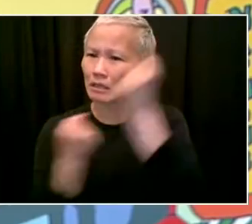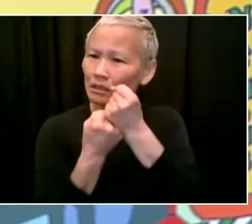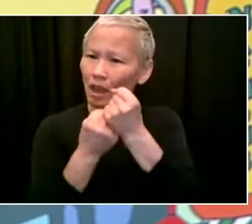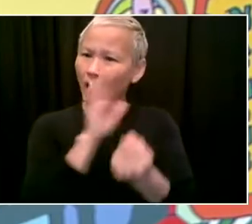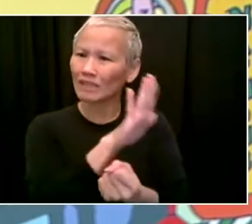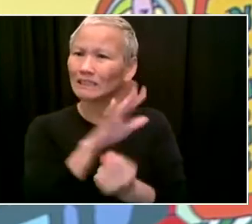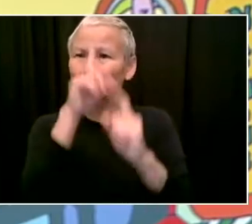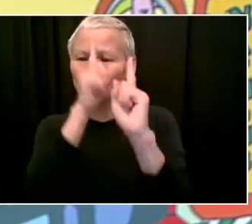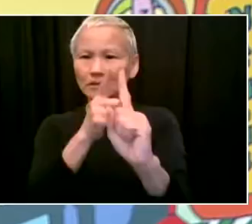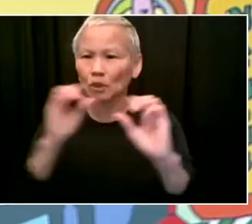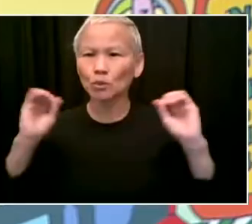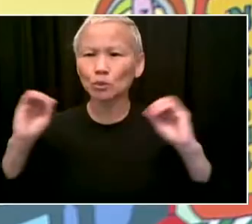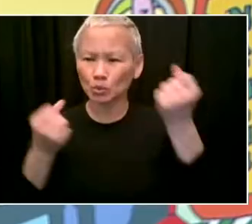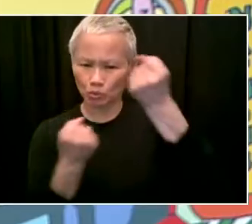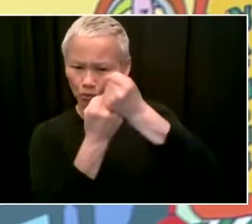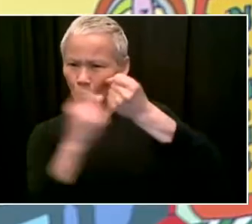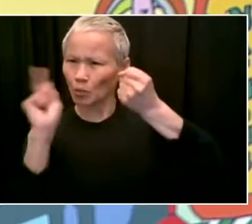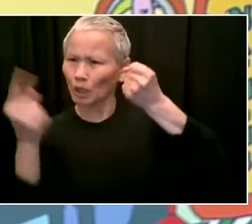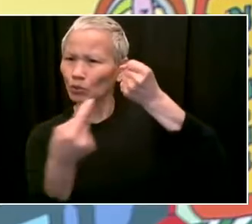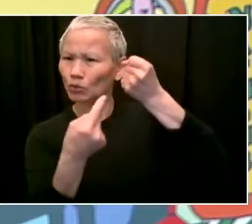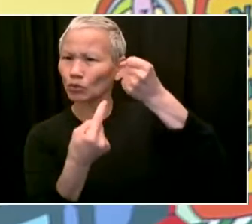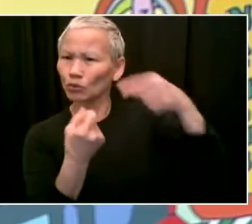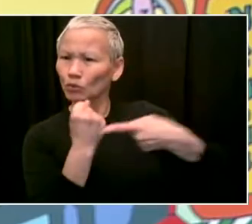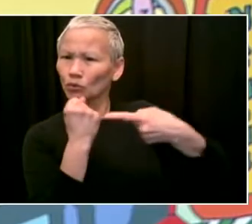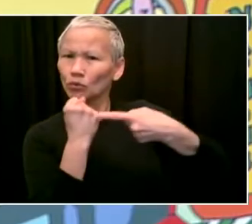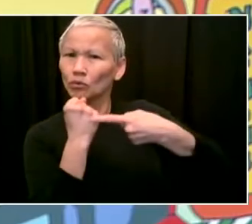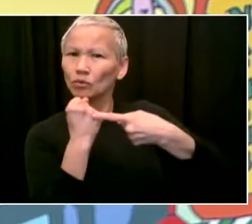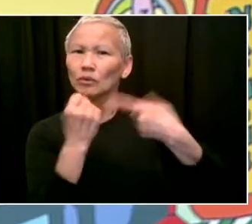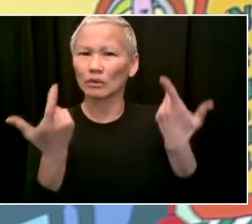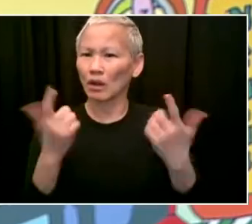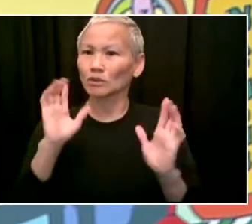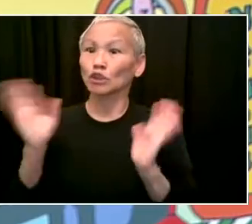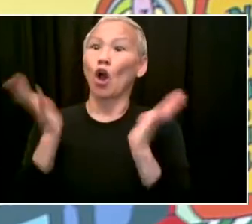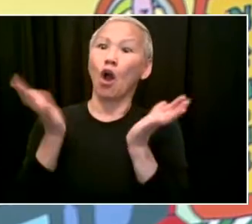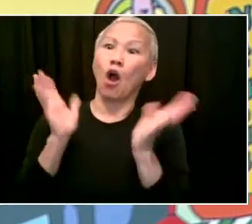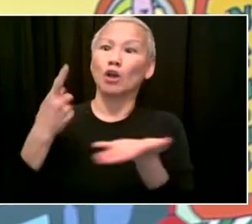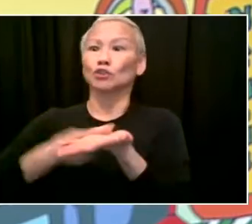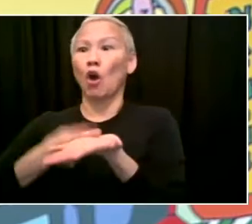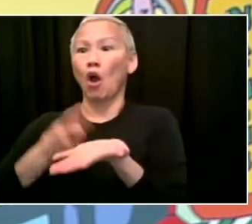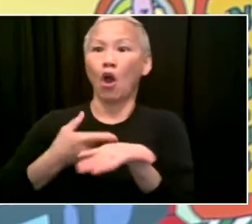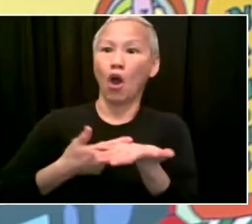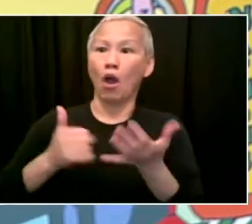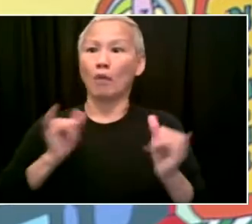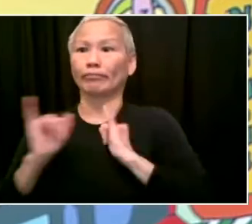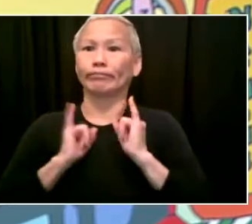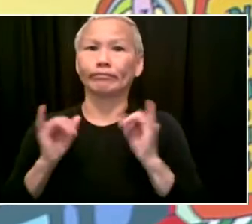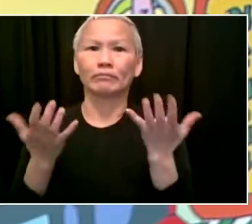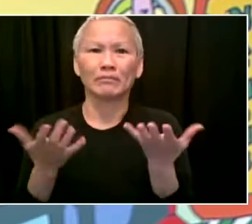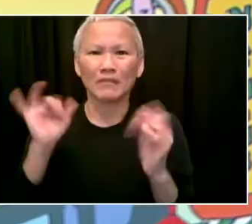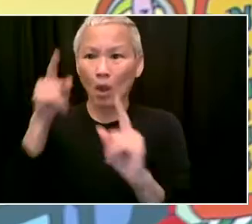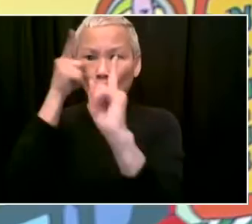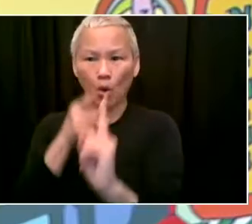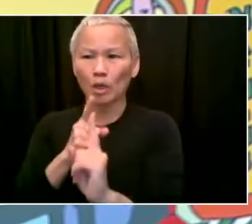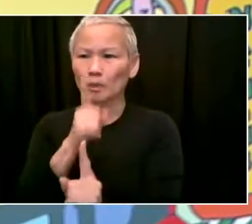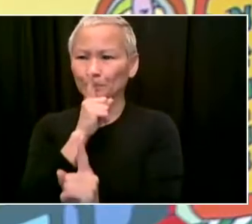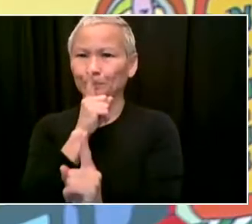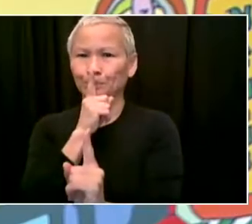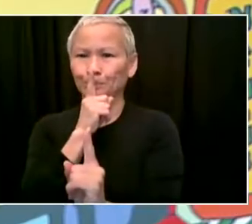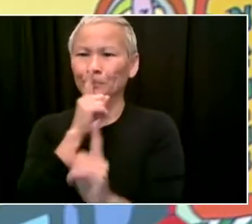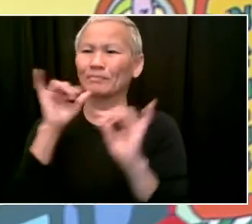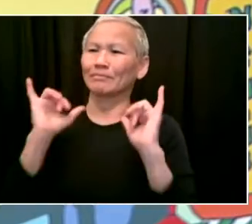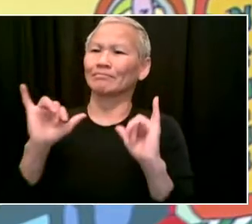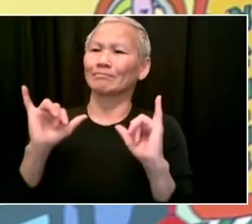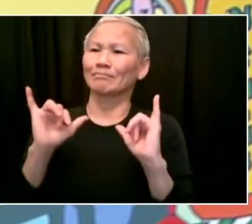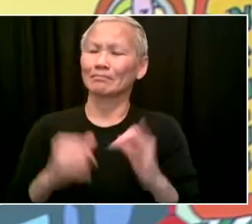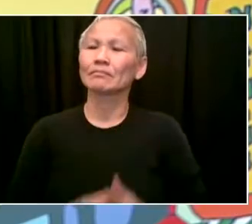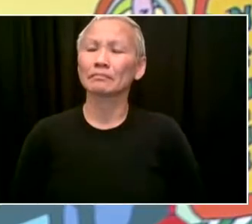honest evocation of who people are and what they're going to do for the people of this city. Go ahead, Katie. And I have a fun one,